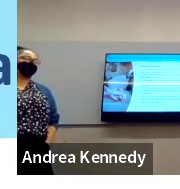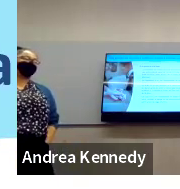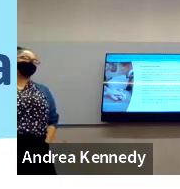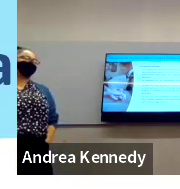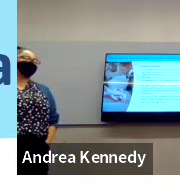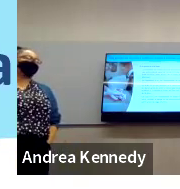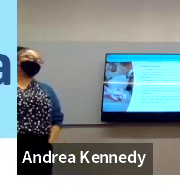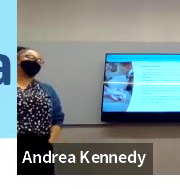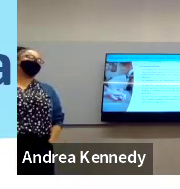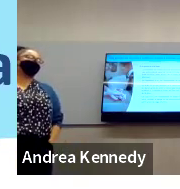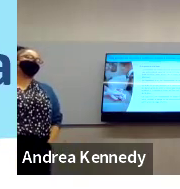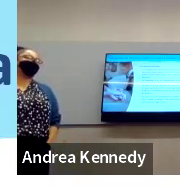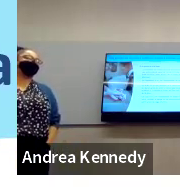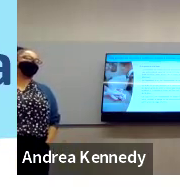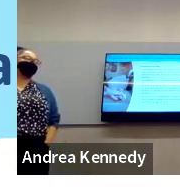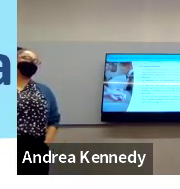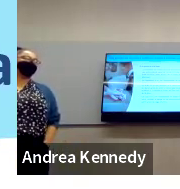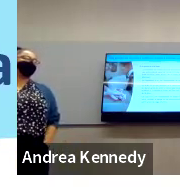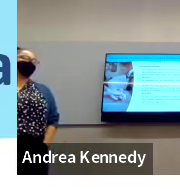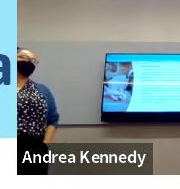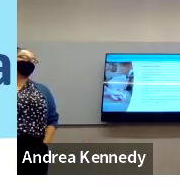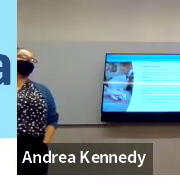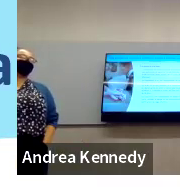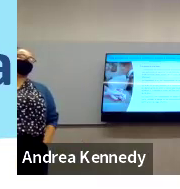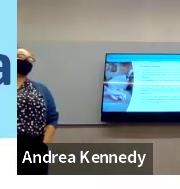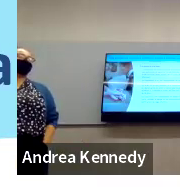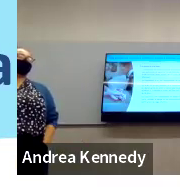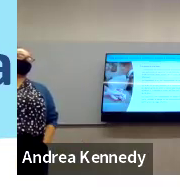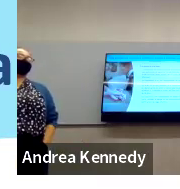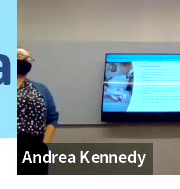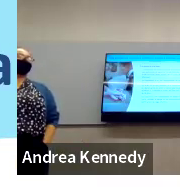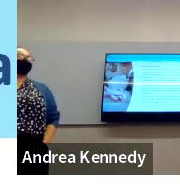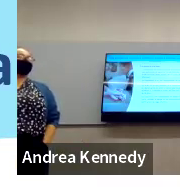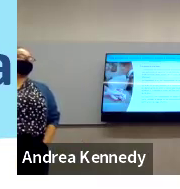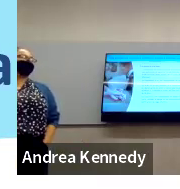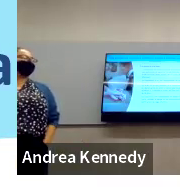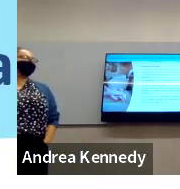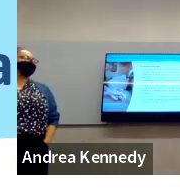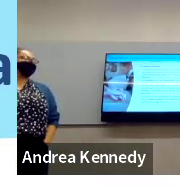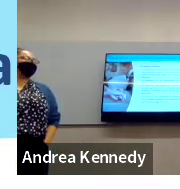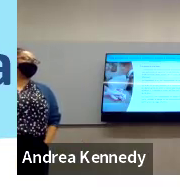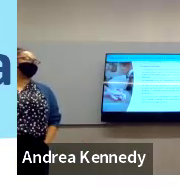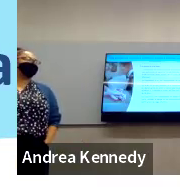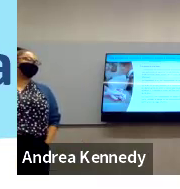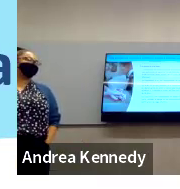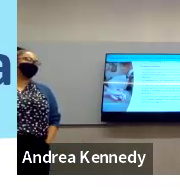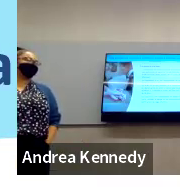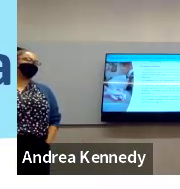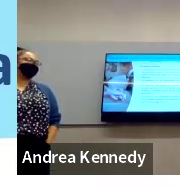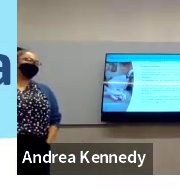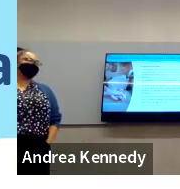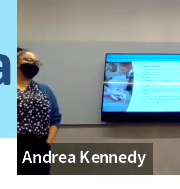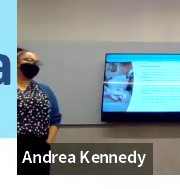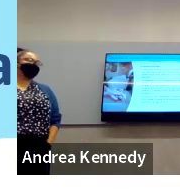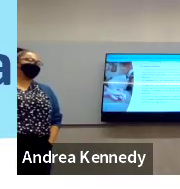Entonces, cuando ya después de los 30 días y tomen en efección su importe de renta, ustedes son encargos